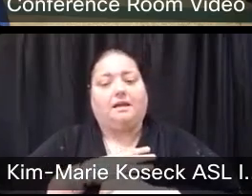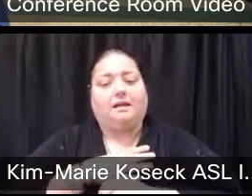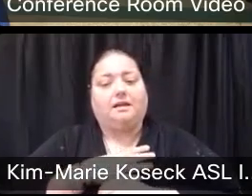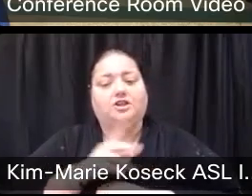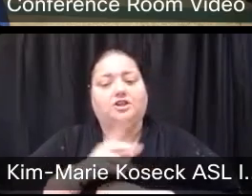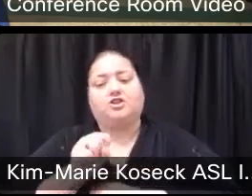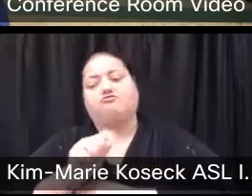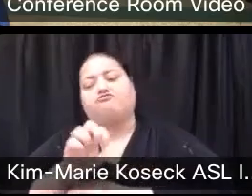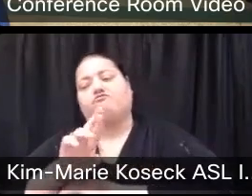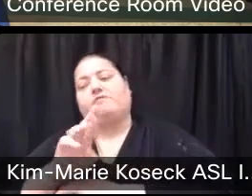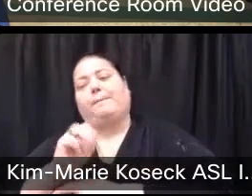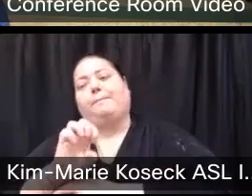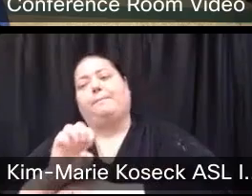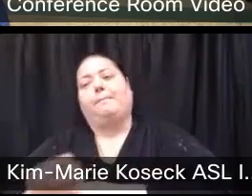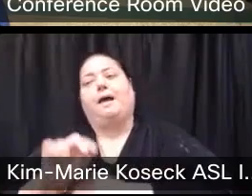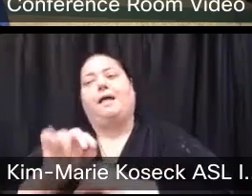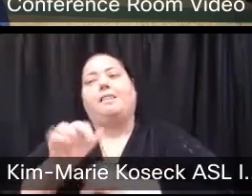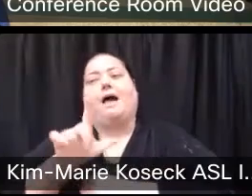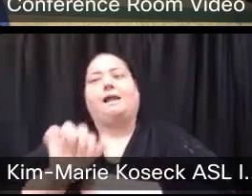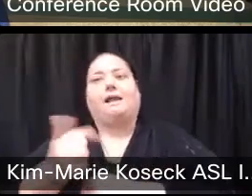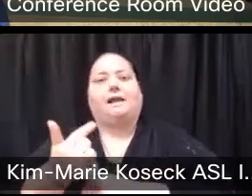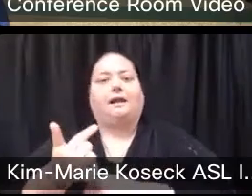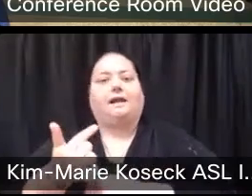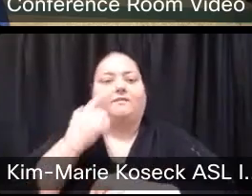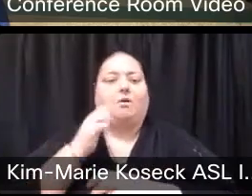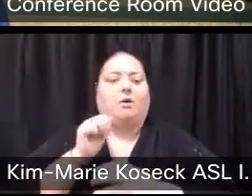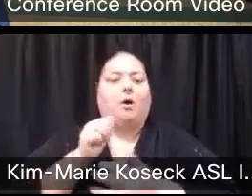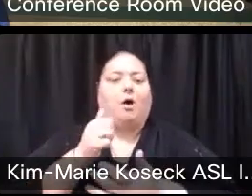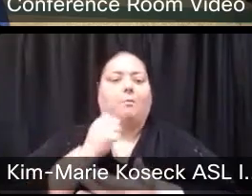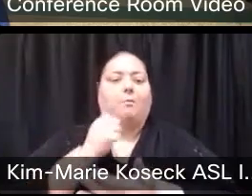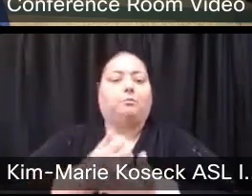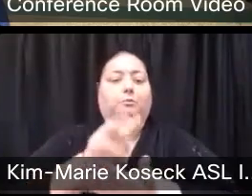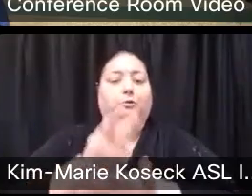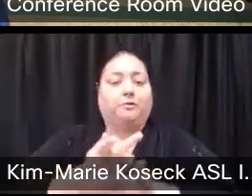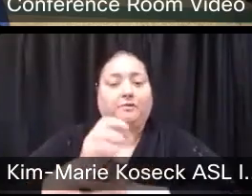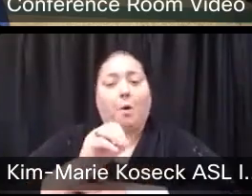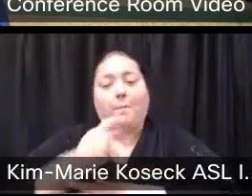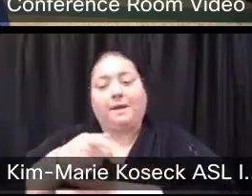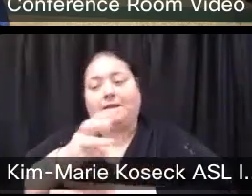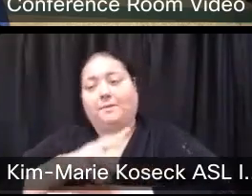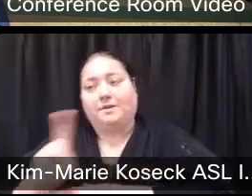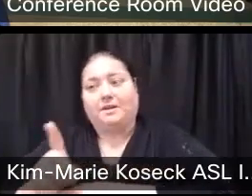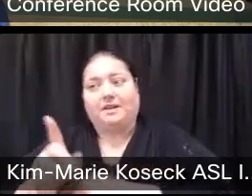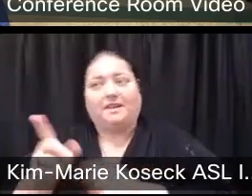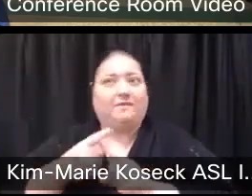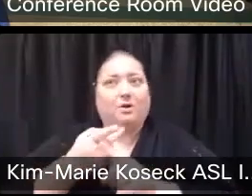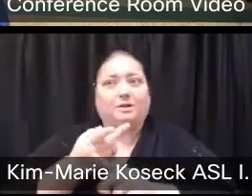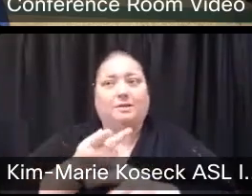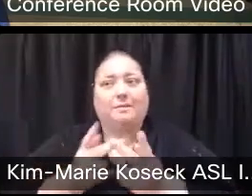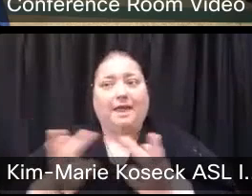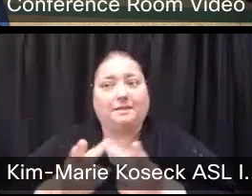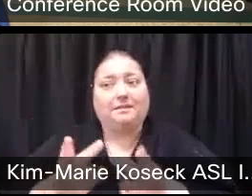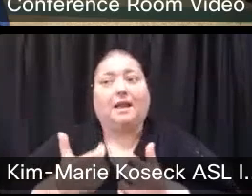streamlining the process of getting approved for OPWDD services in the first place, and then all the steps. I